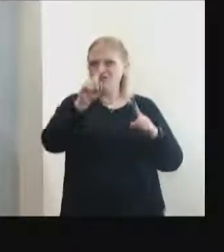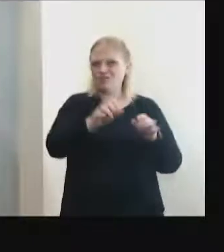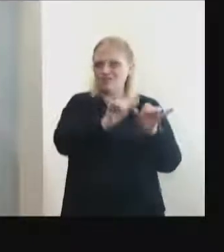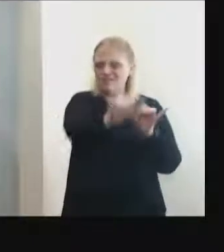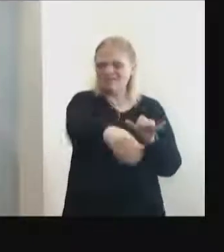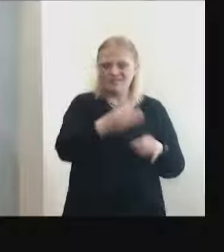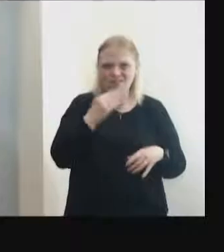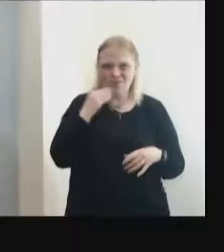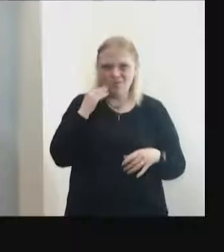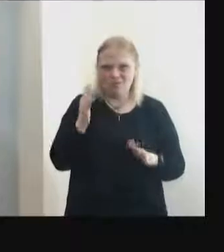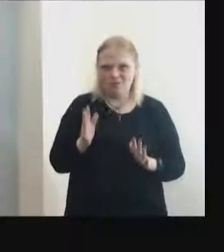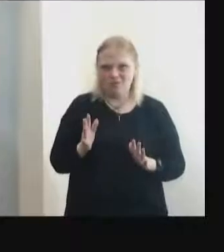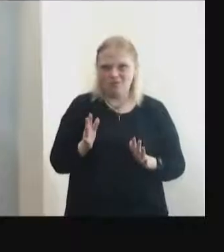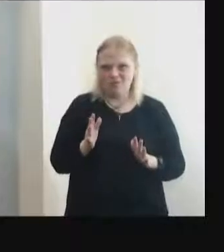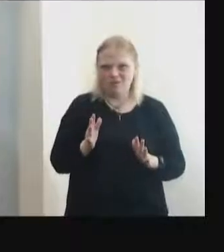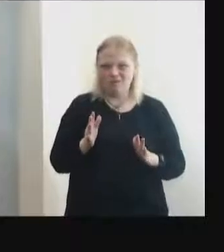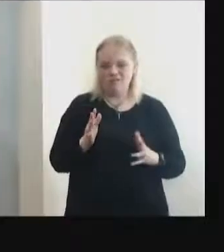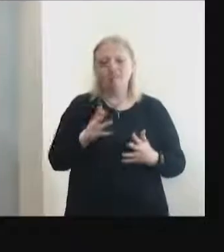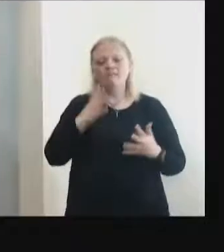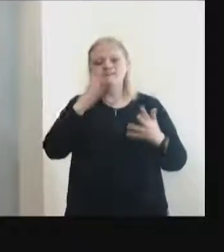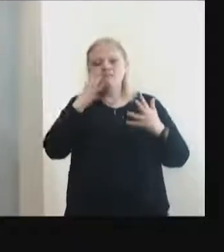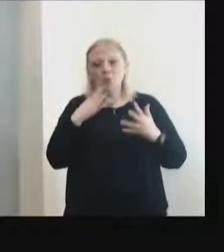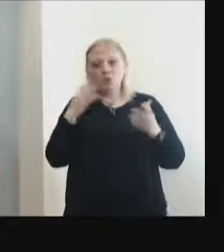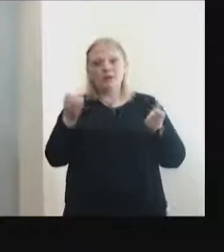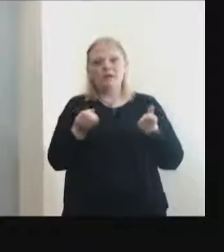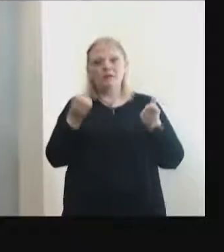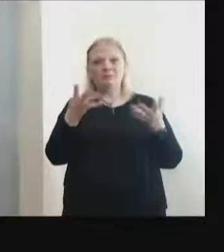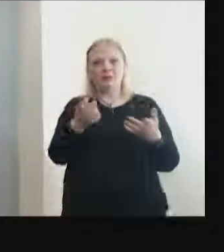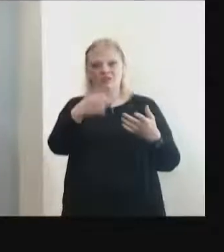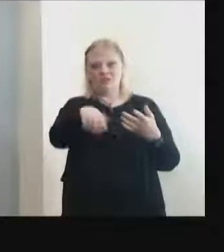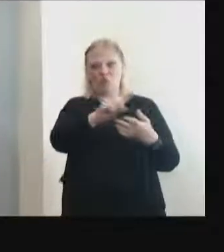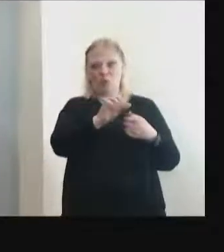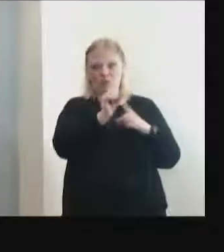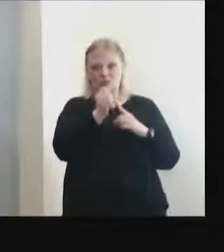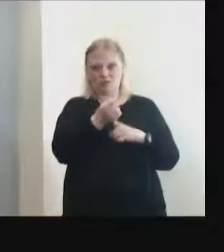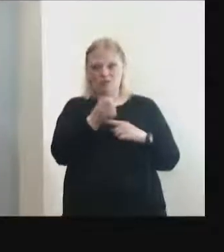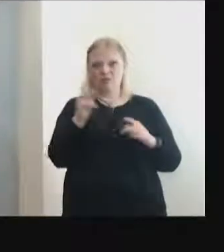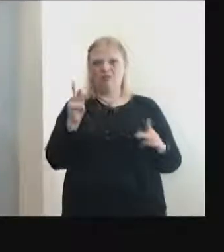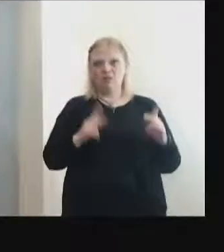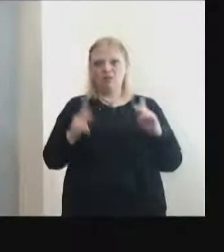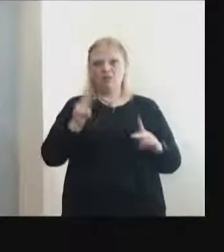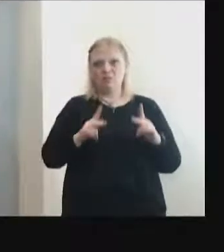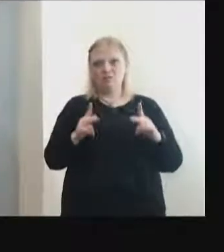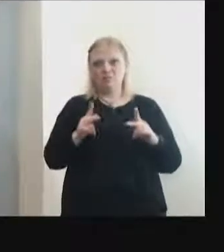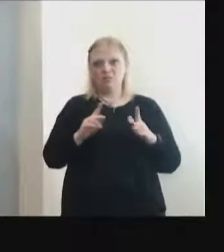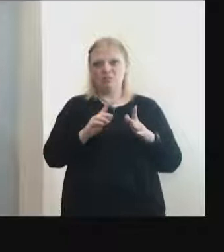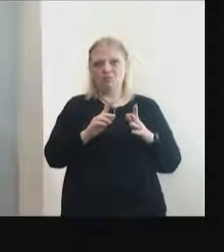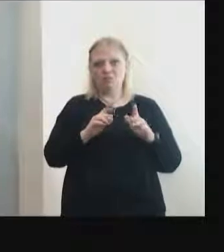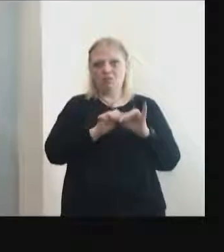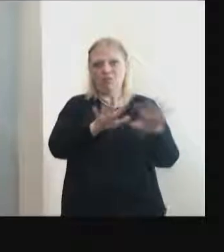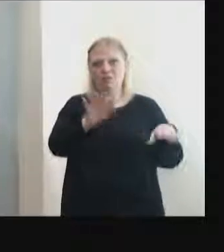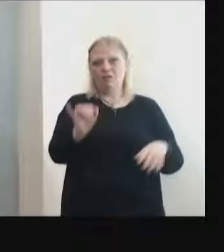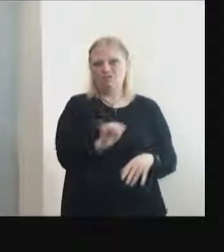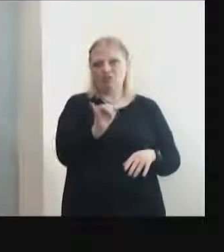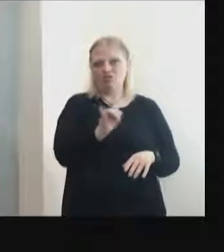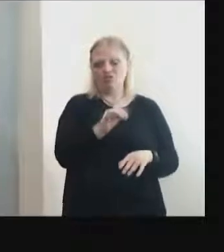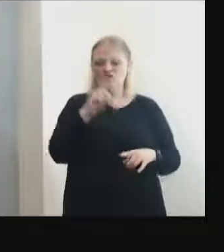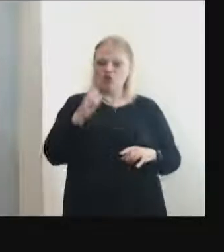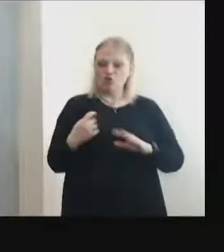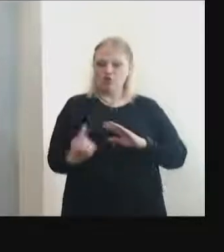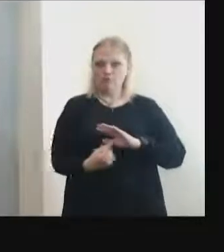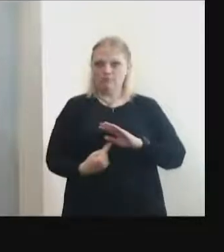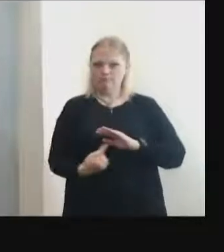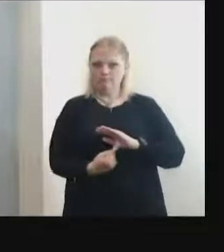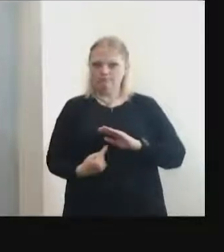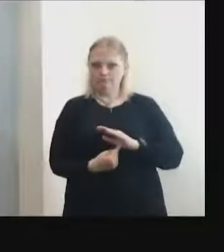quarantine. And then we're finding, unfortunately, in many of those instances, people do end up getting infected when they should be in quarantine